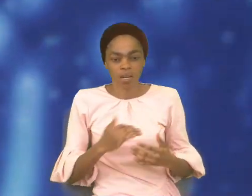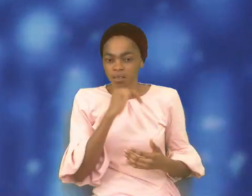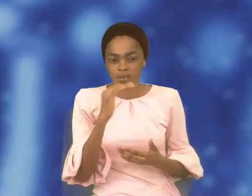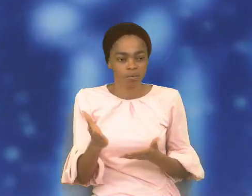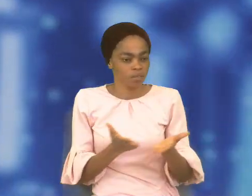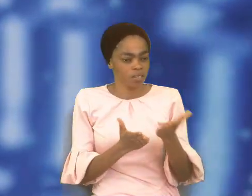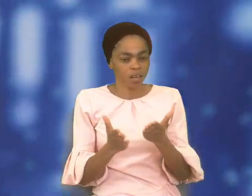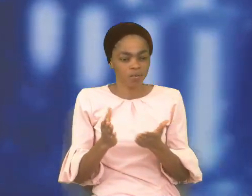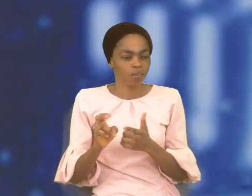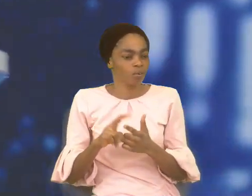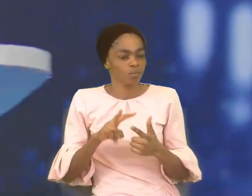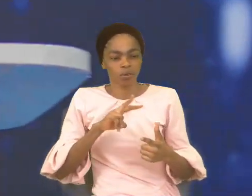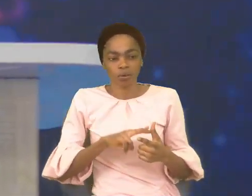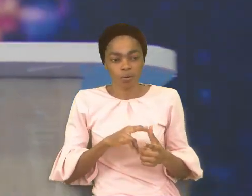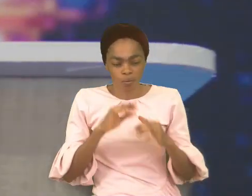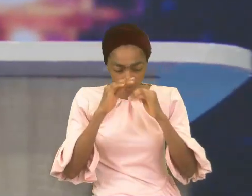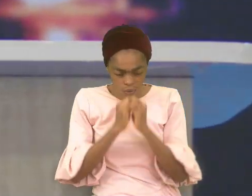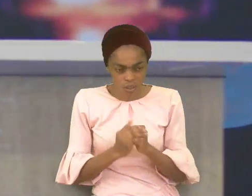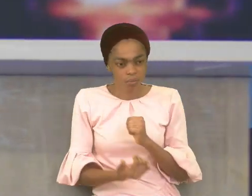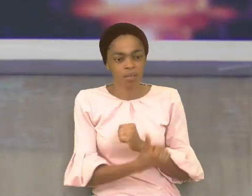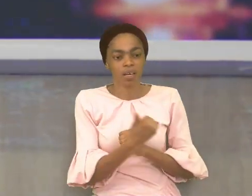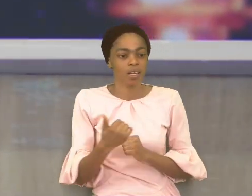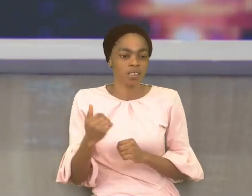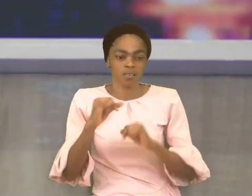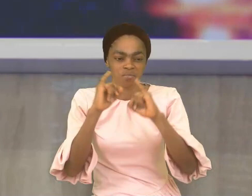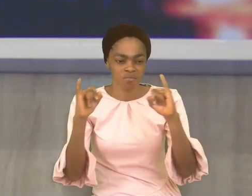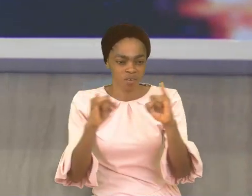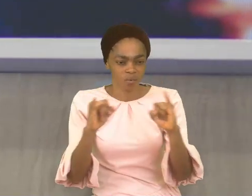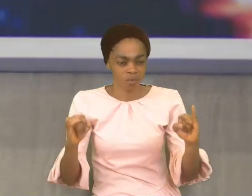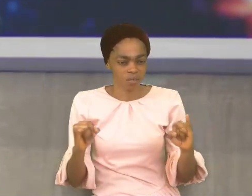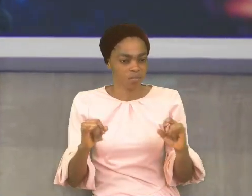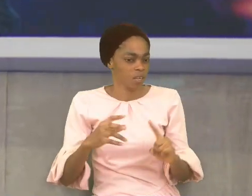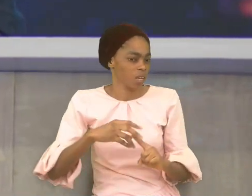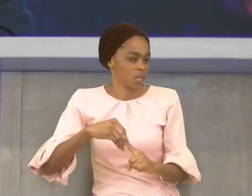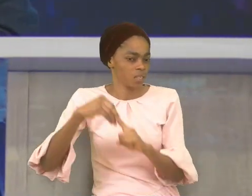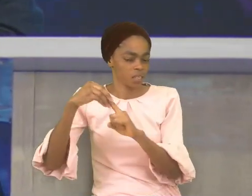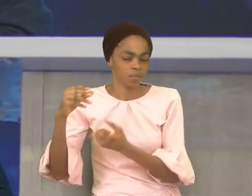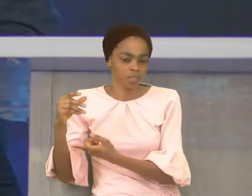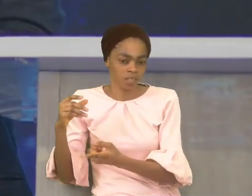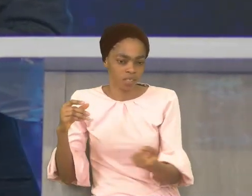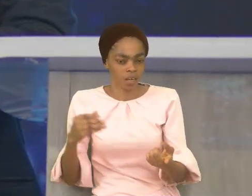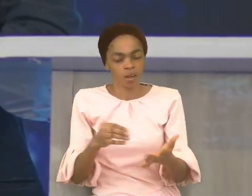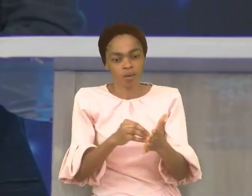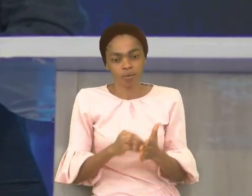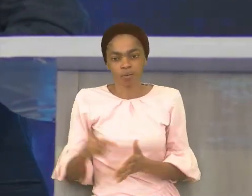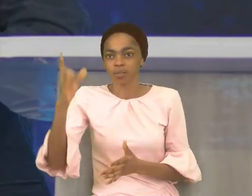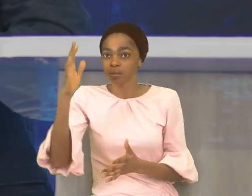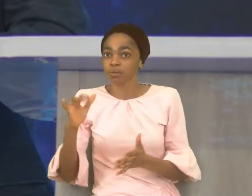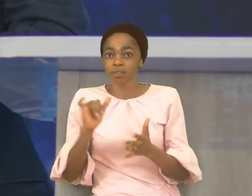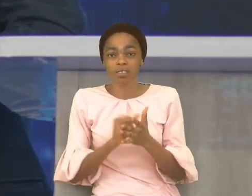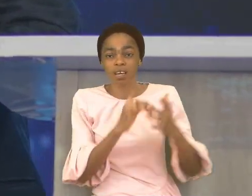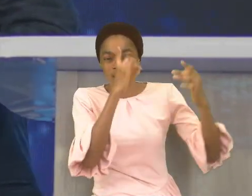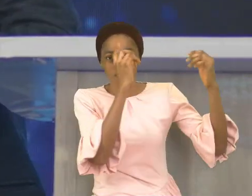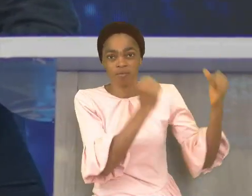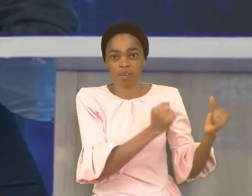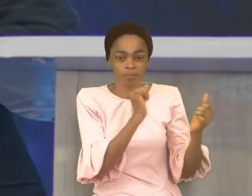their own God. The faith that quenches the fire, the faith